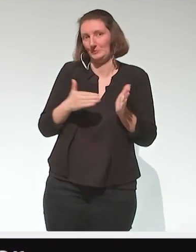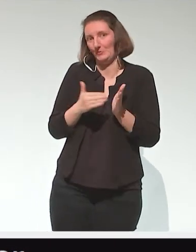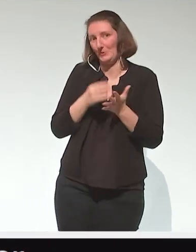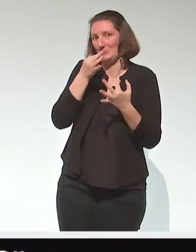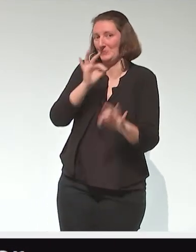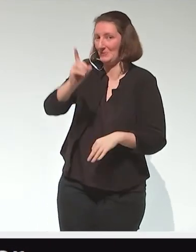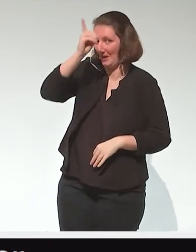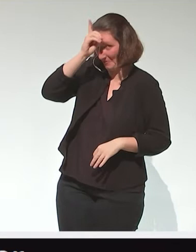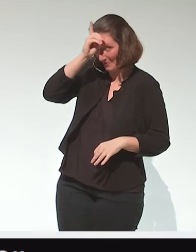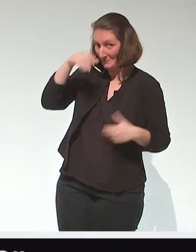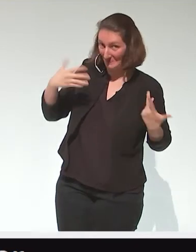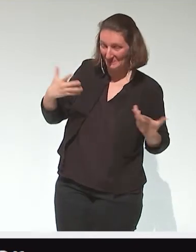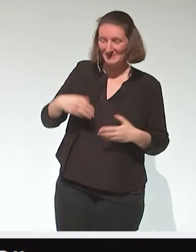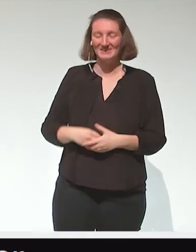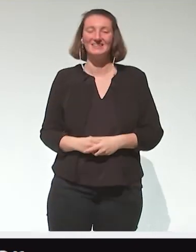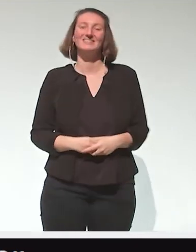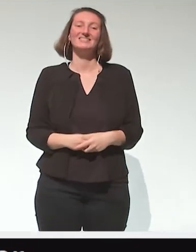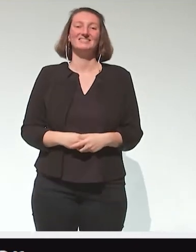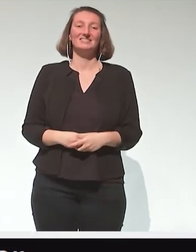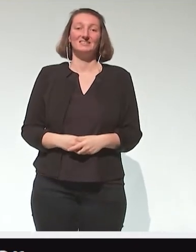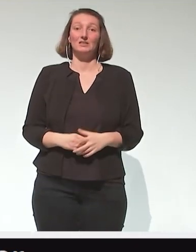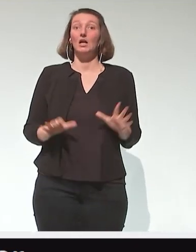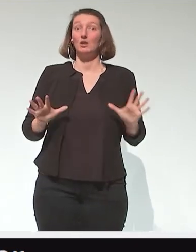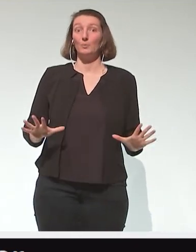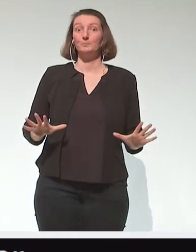Well, if you don't mind, I'm going to speak German.